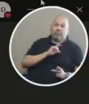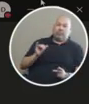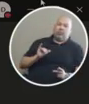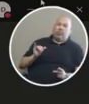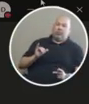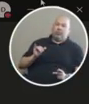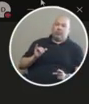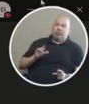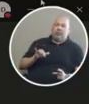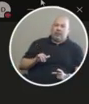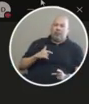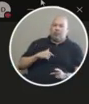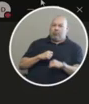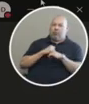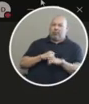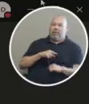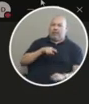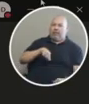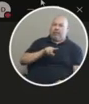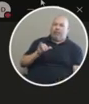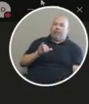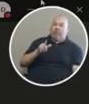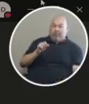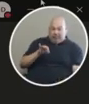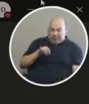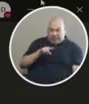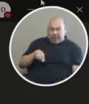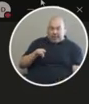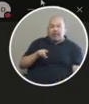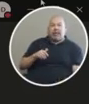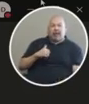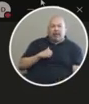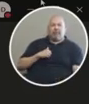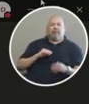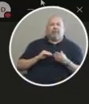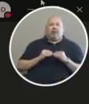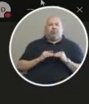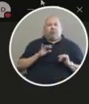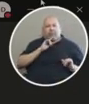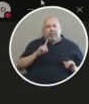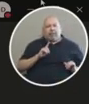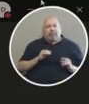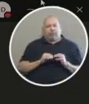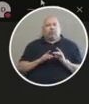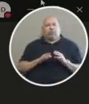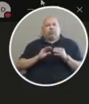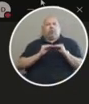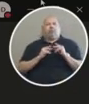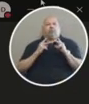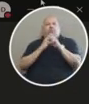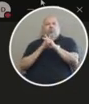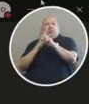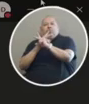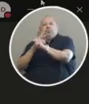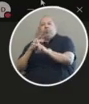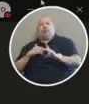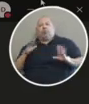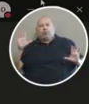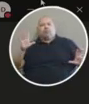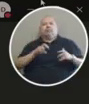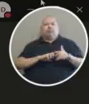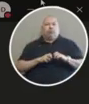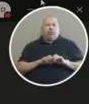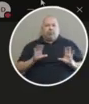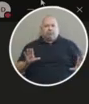officers, that we protect them, because if we have numbers that are growing in those areas, we're going to have problems